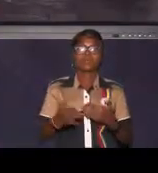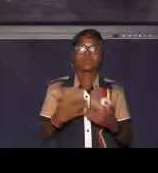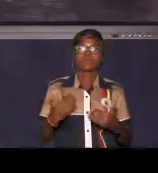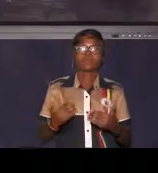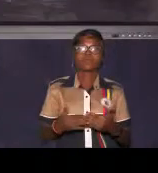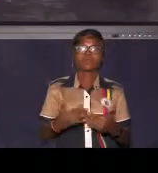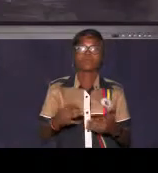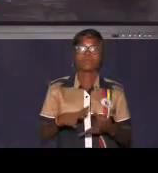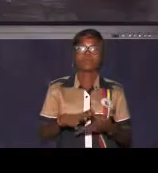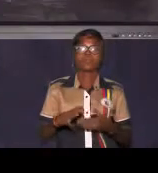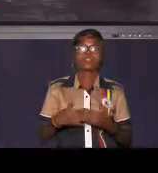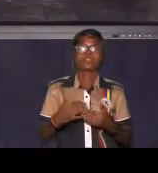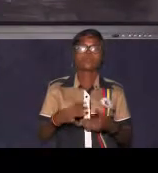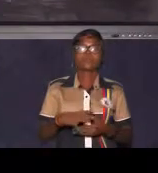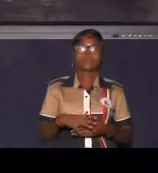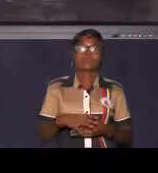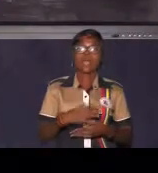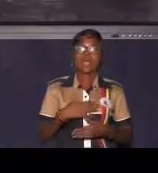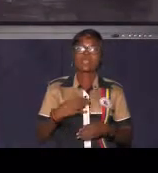make simple